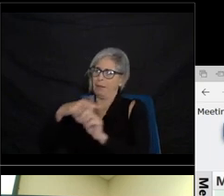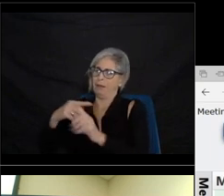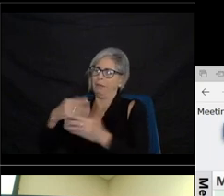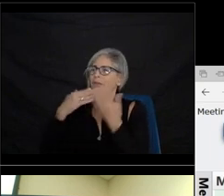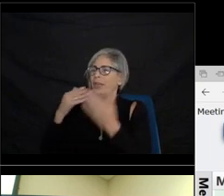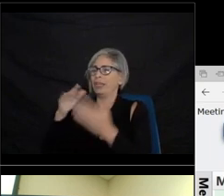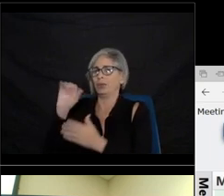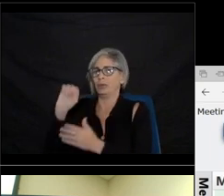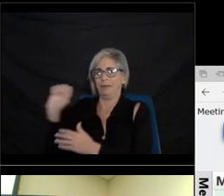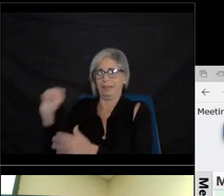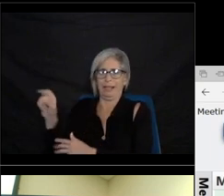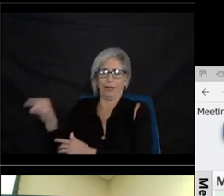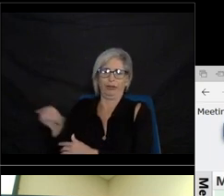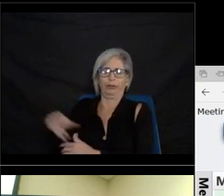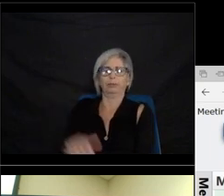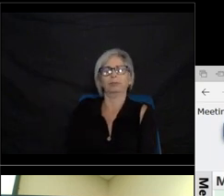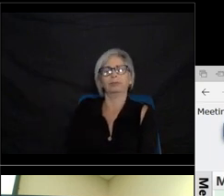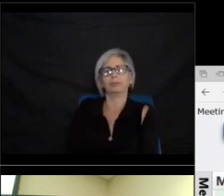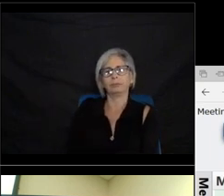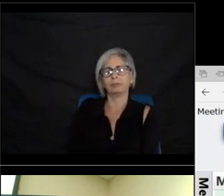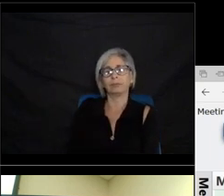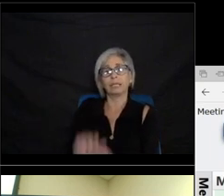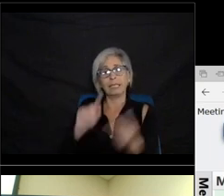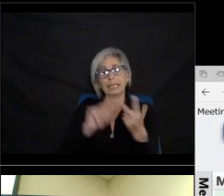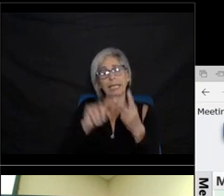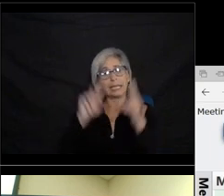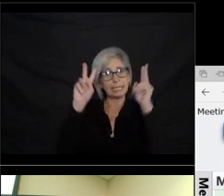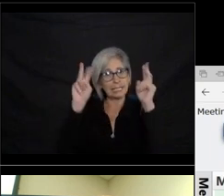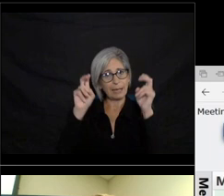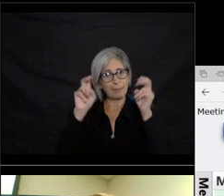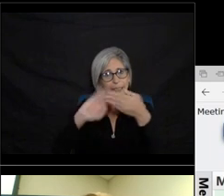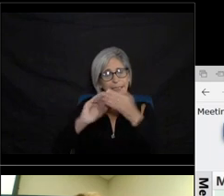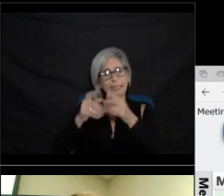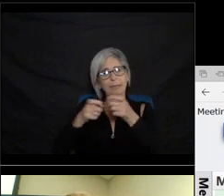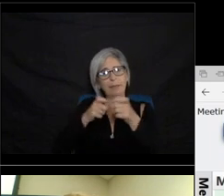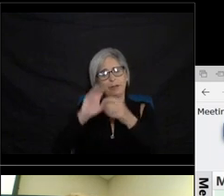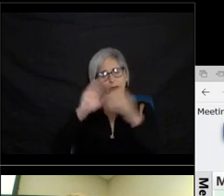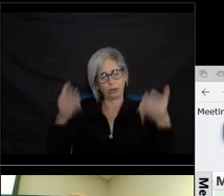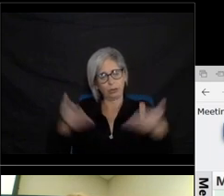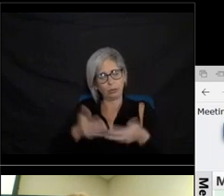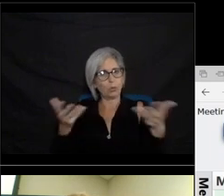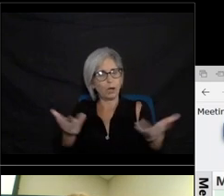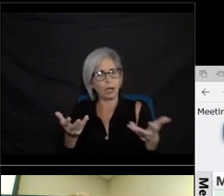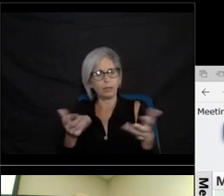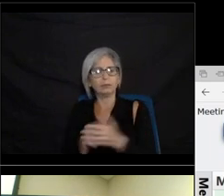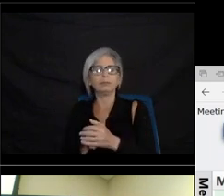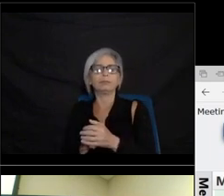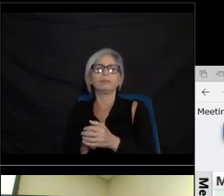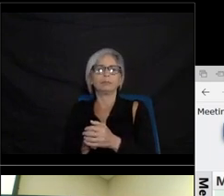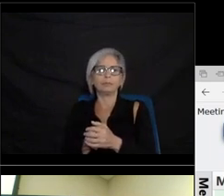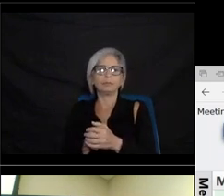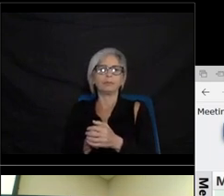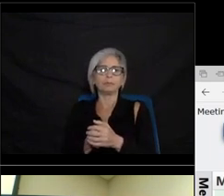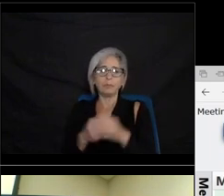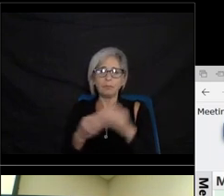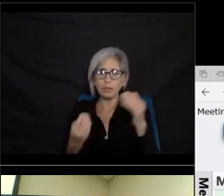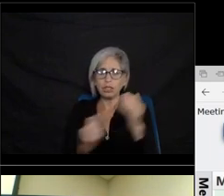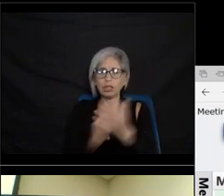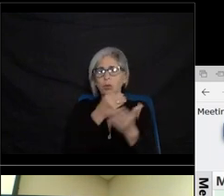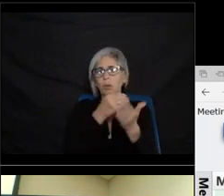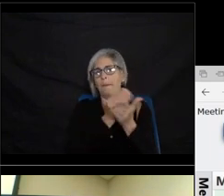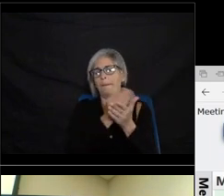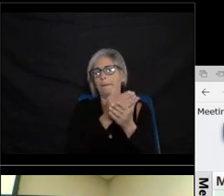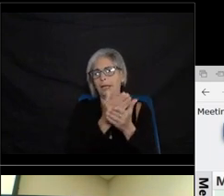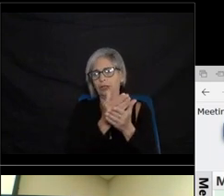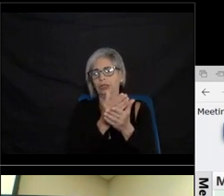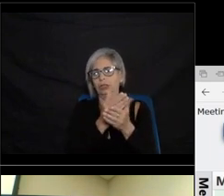real quick to the second topic that the city manager introduced. And that is that as a part of the new budget starting in October 1,